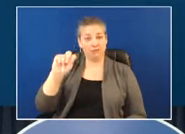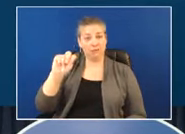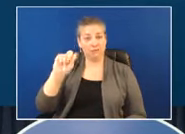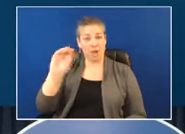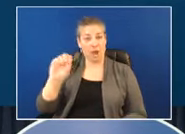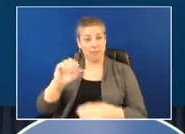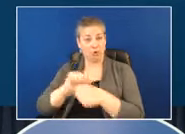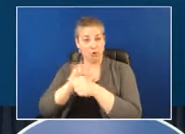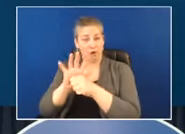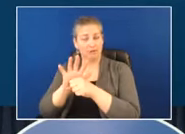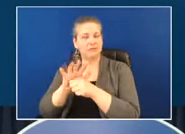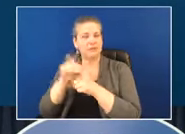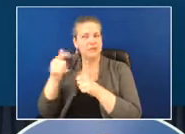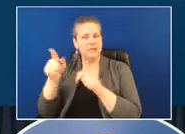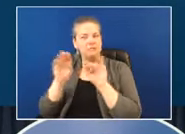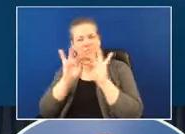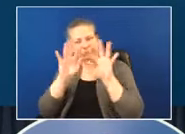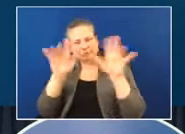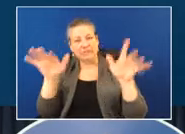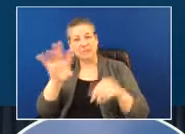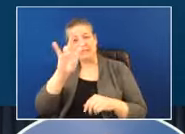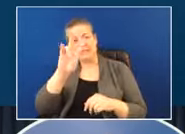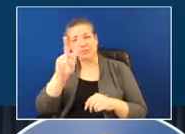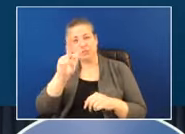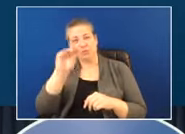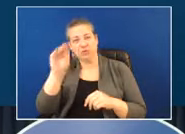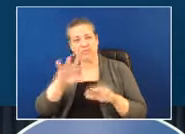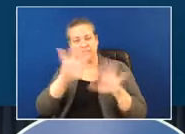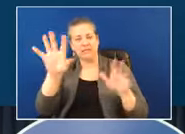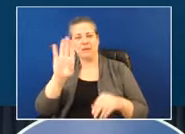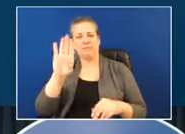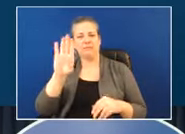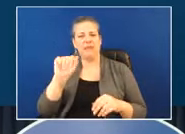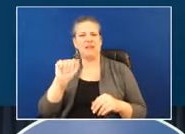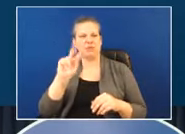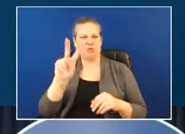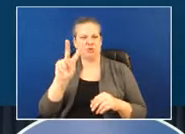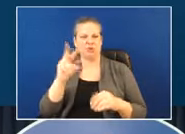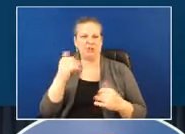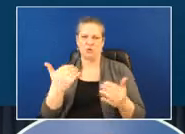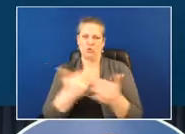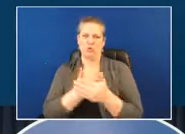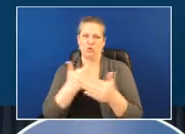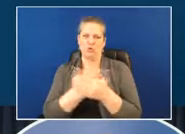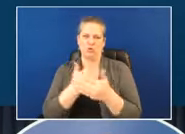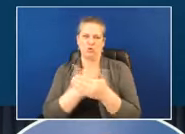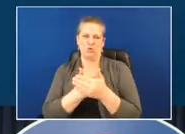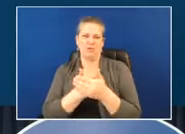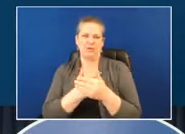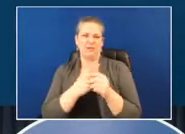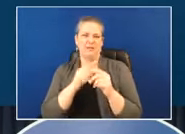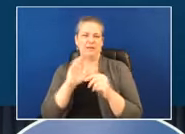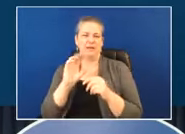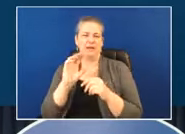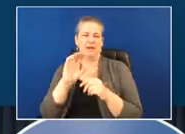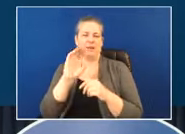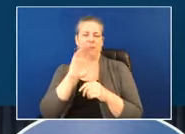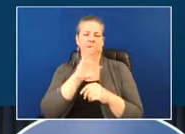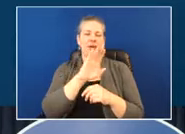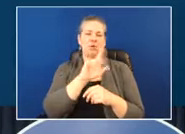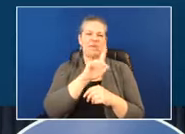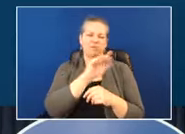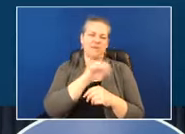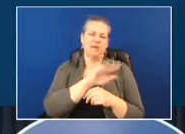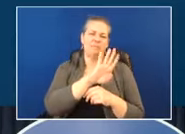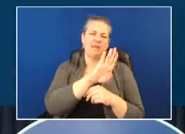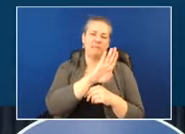About 72% of it nationally is BA2. That's the newer version of Omicron. 25% is BA1. In our region,